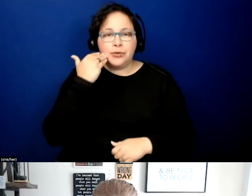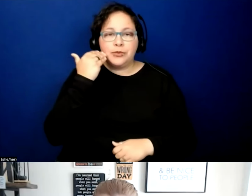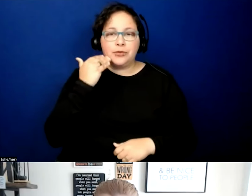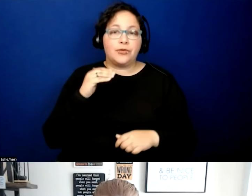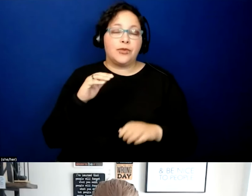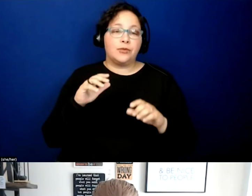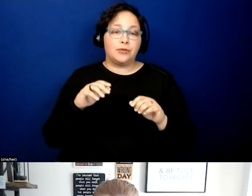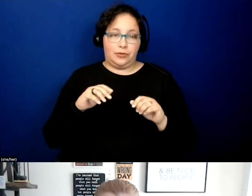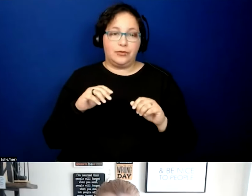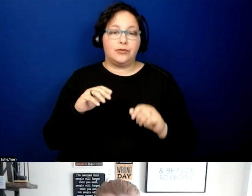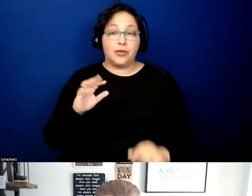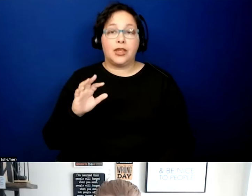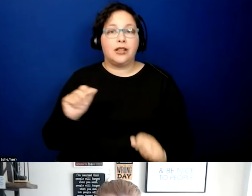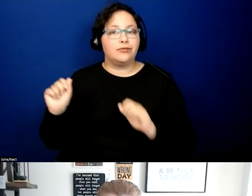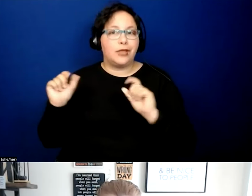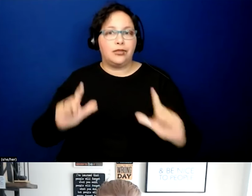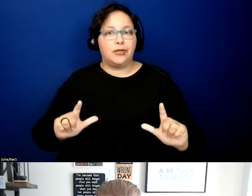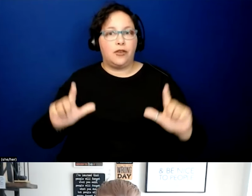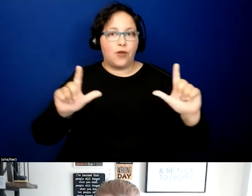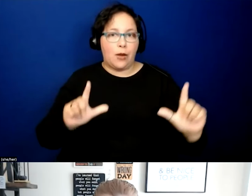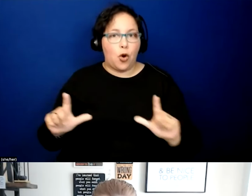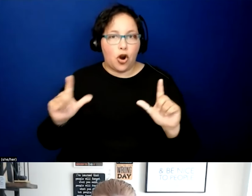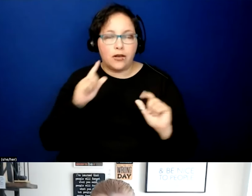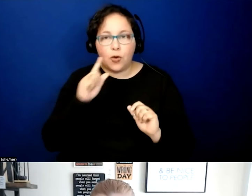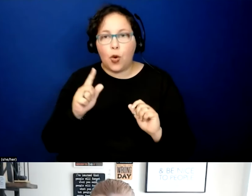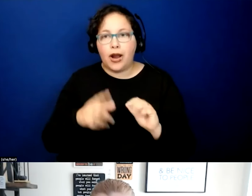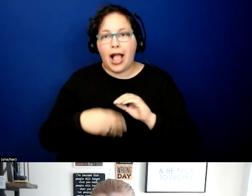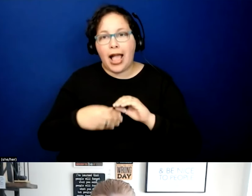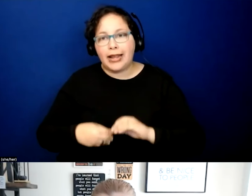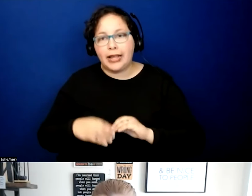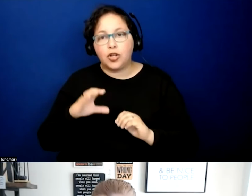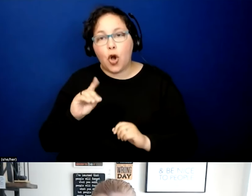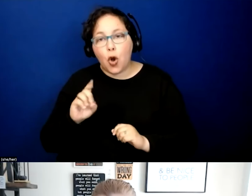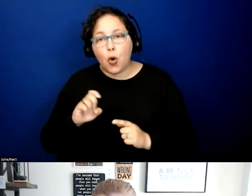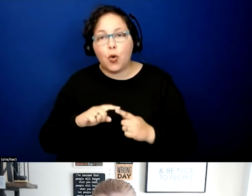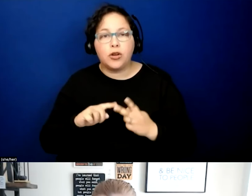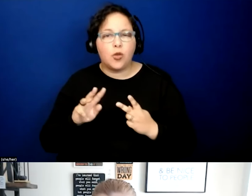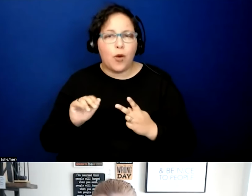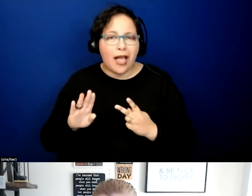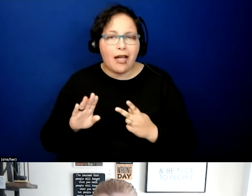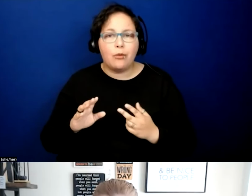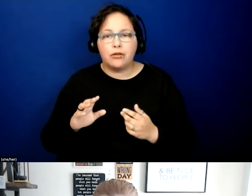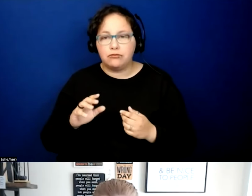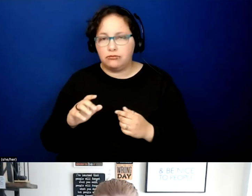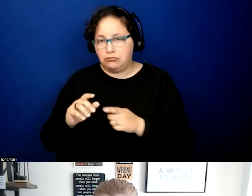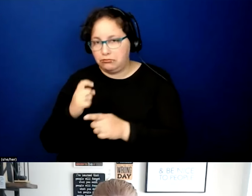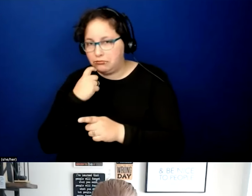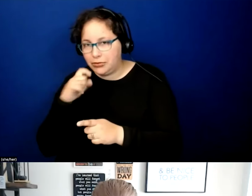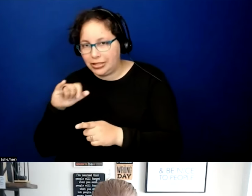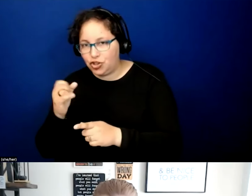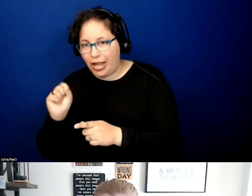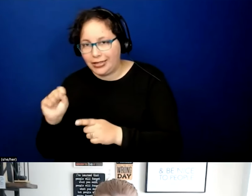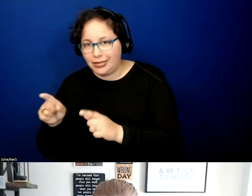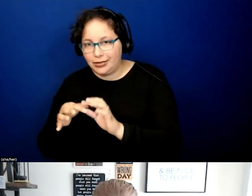that exist for being able to edit code on a web browser. And as kind of like building on what Jes was saying, kind of like